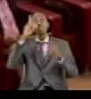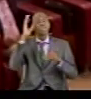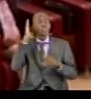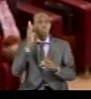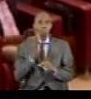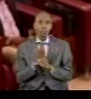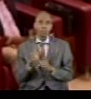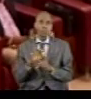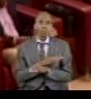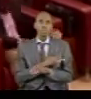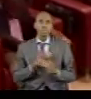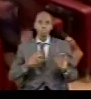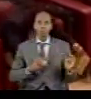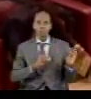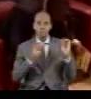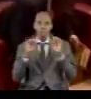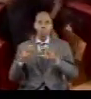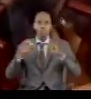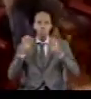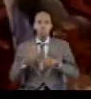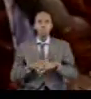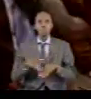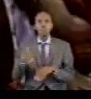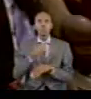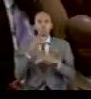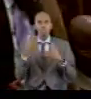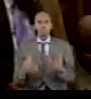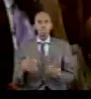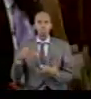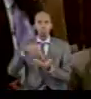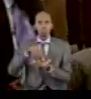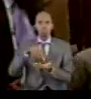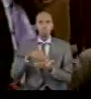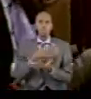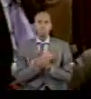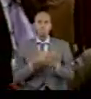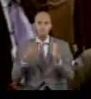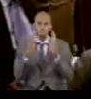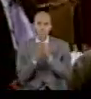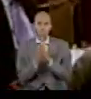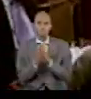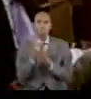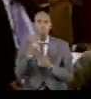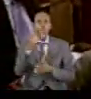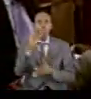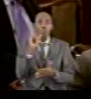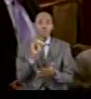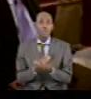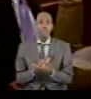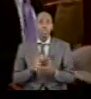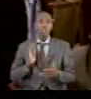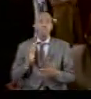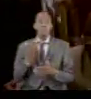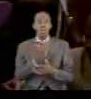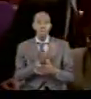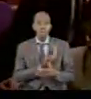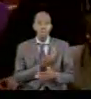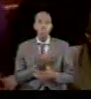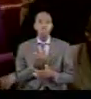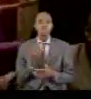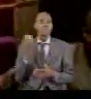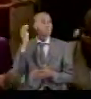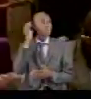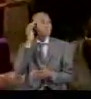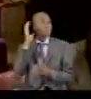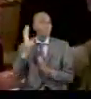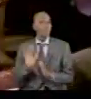you, Jesus' name. Let's rise up now and talk to the Lord in prayer, so that our hearers will not say